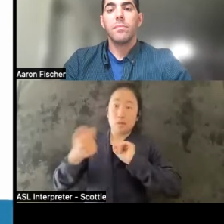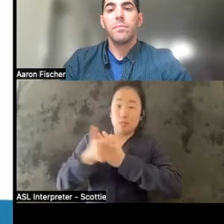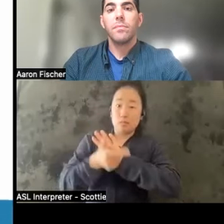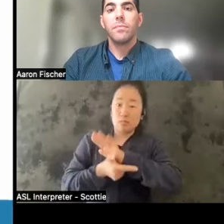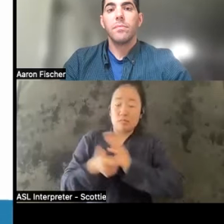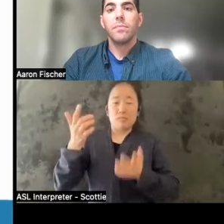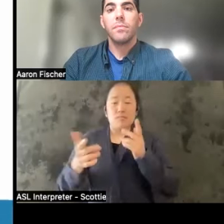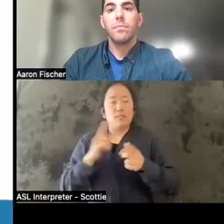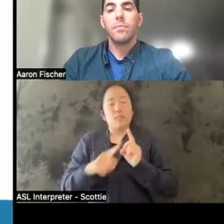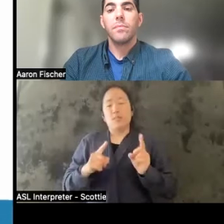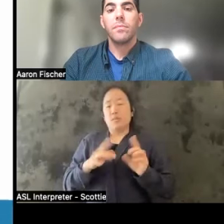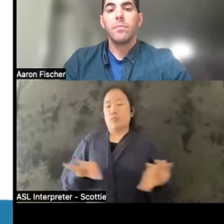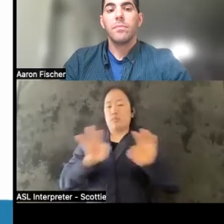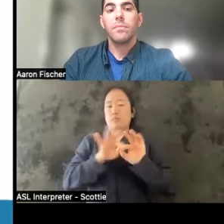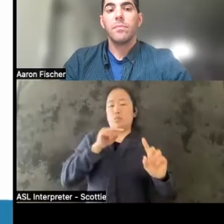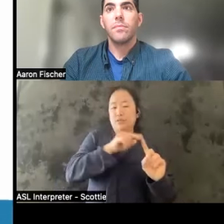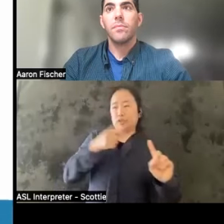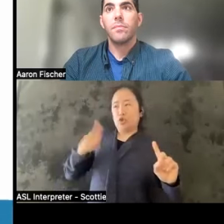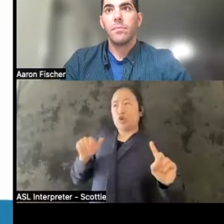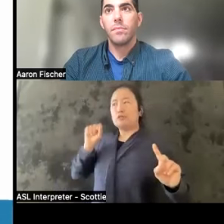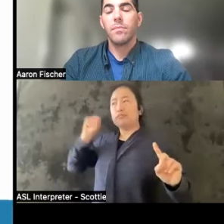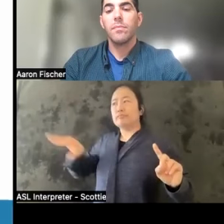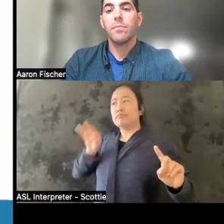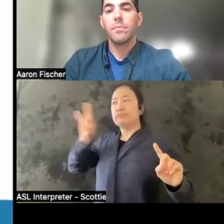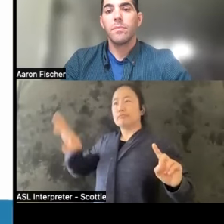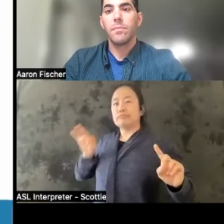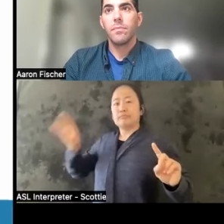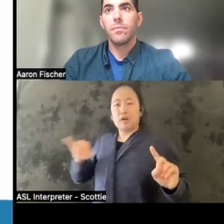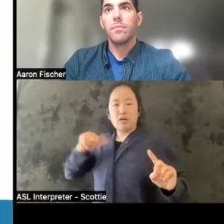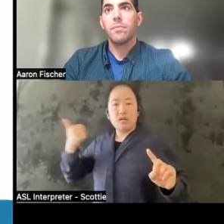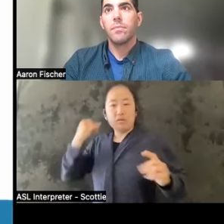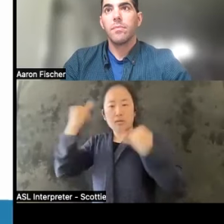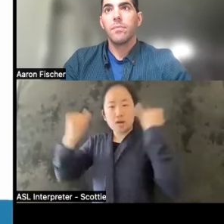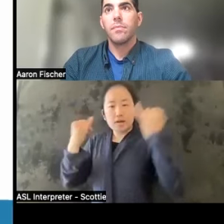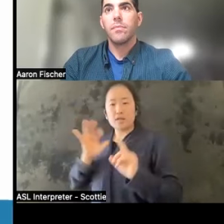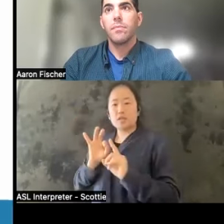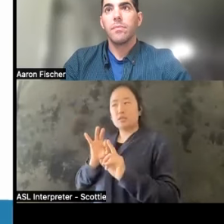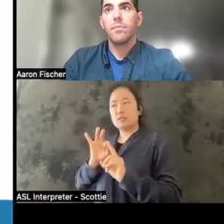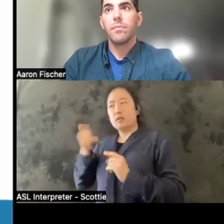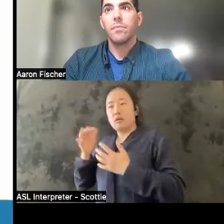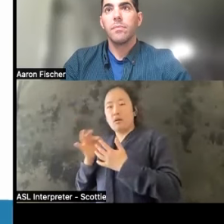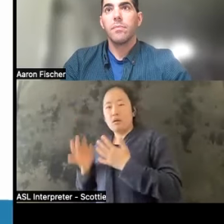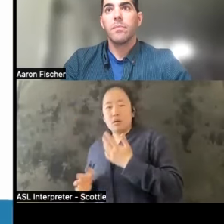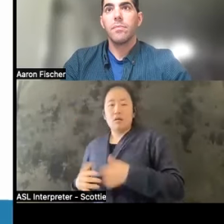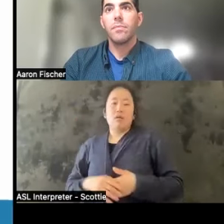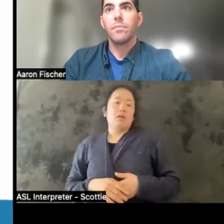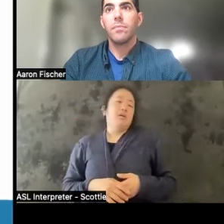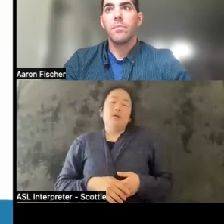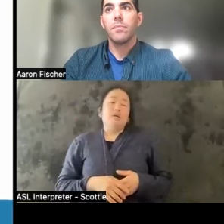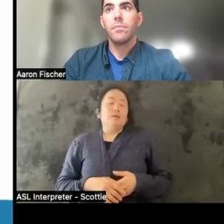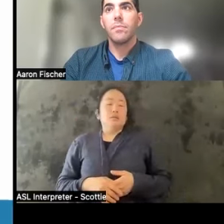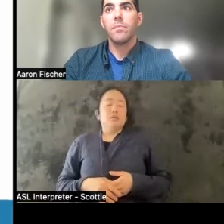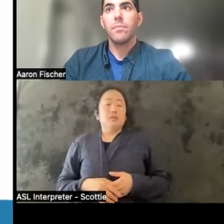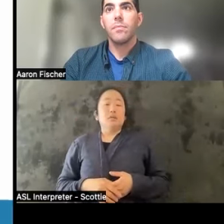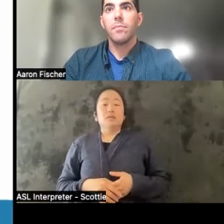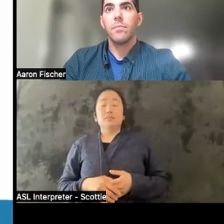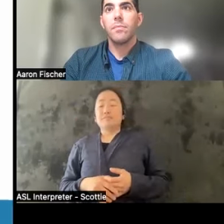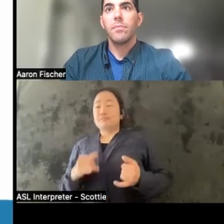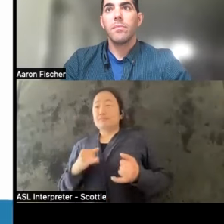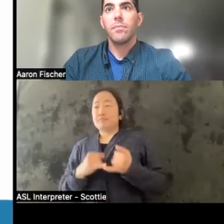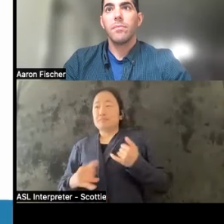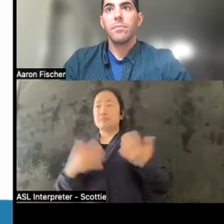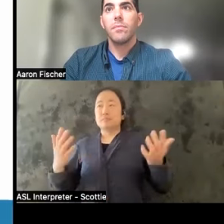provide another way forward here. The last thing I'll say is there are times when courts